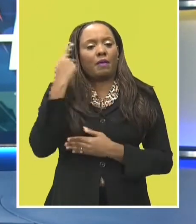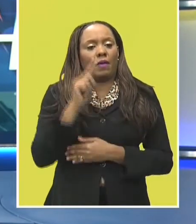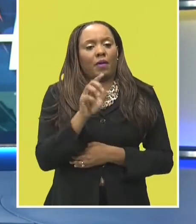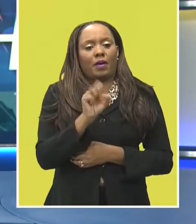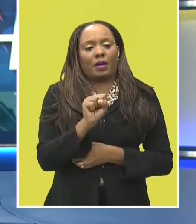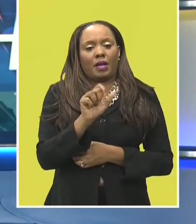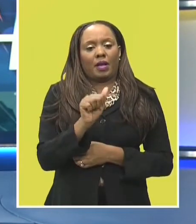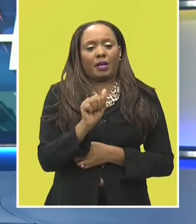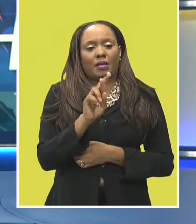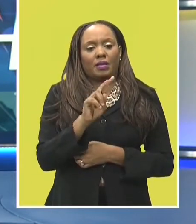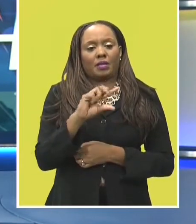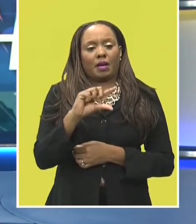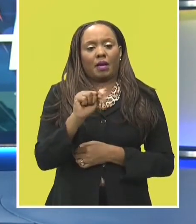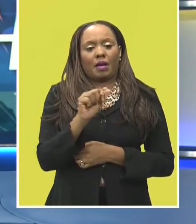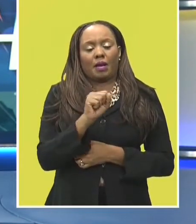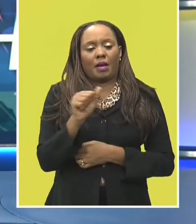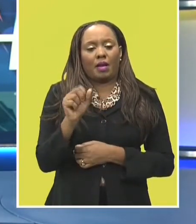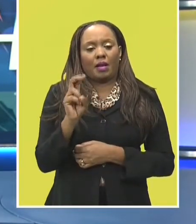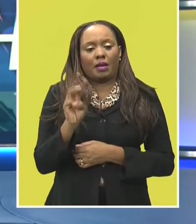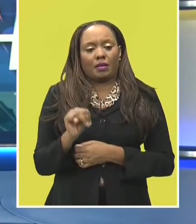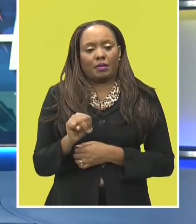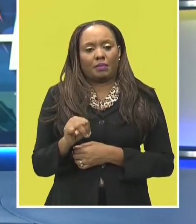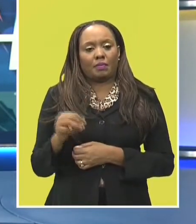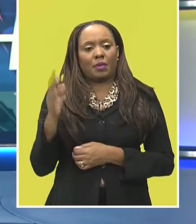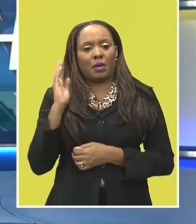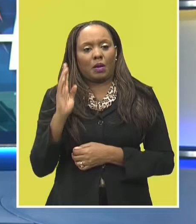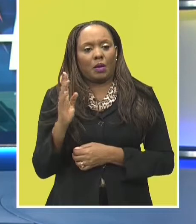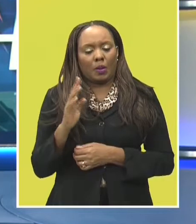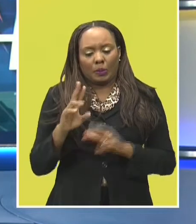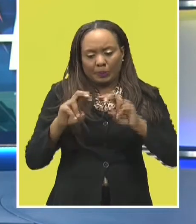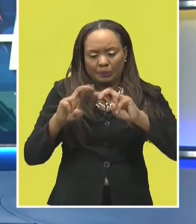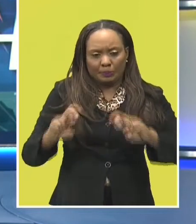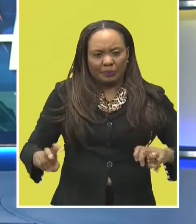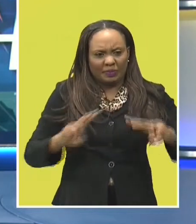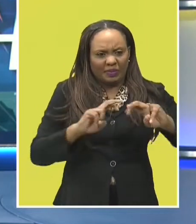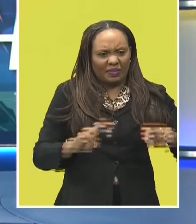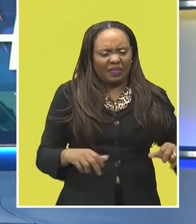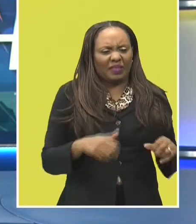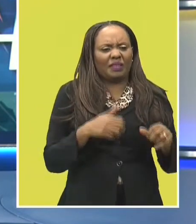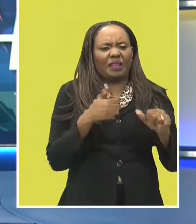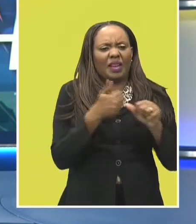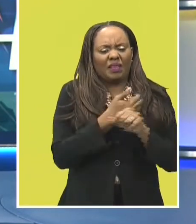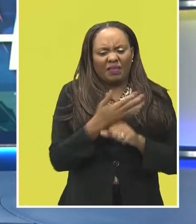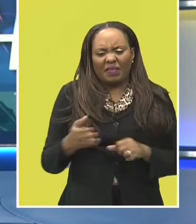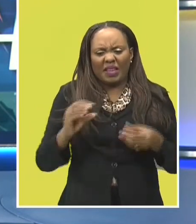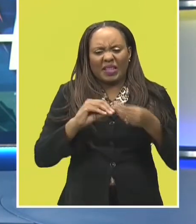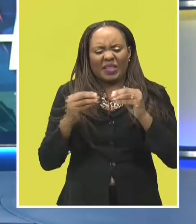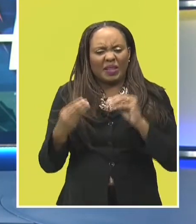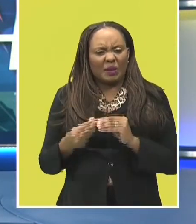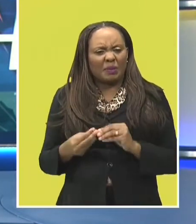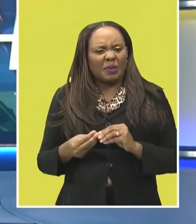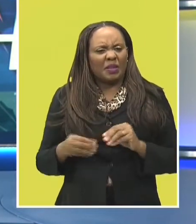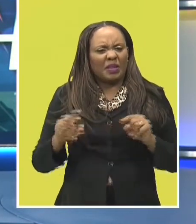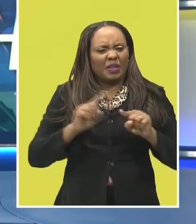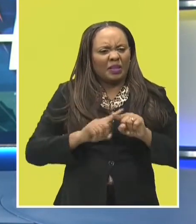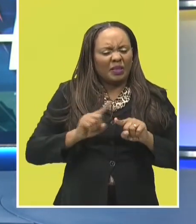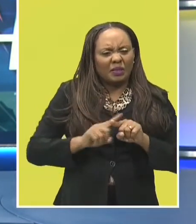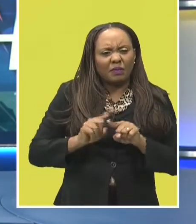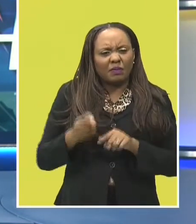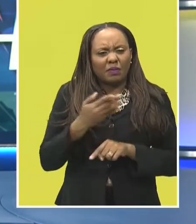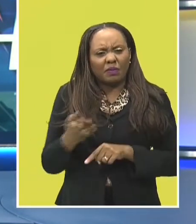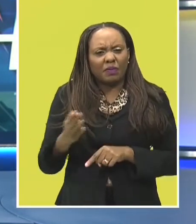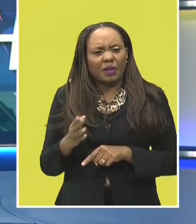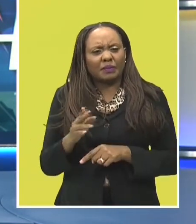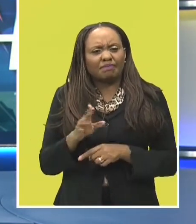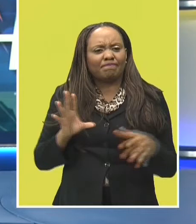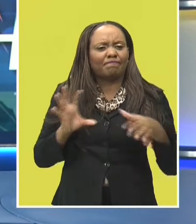will model and monitor, establish logistics, consider utilization, and appropriate disposal of sargassum. Leaders